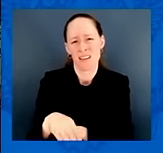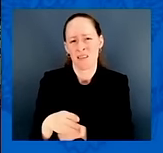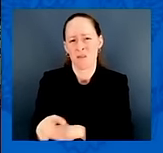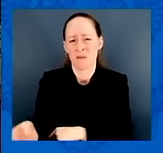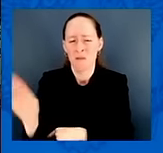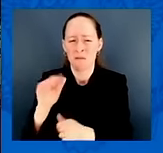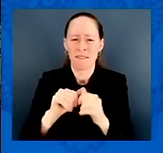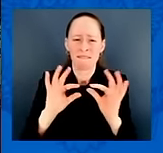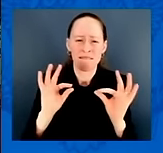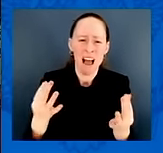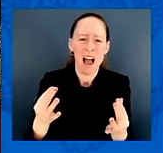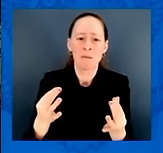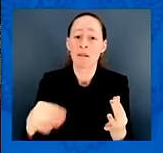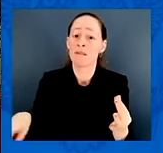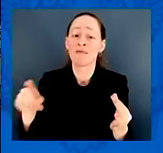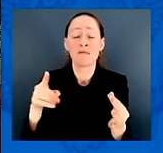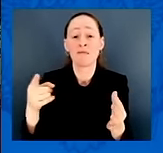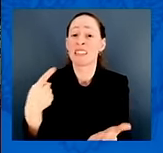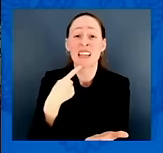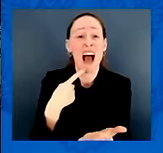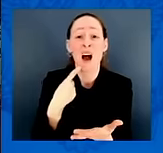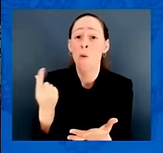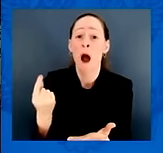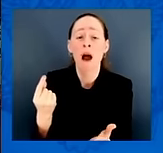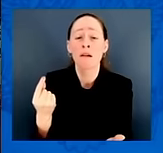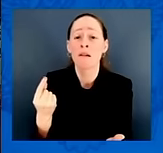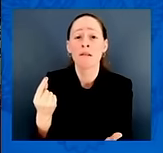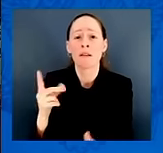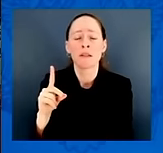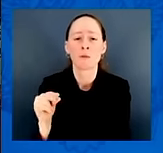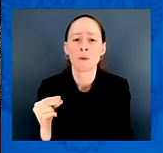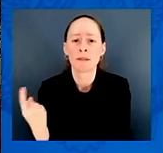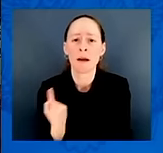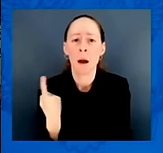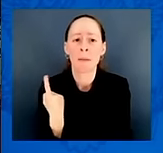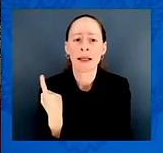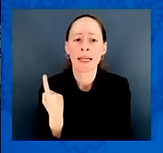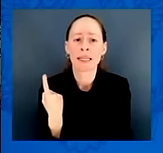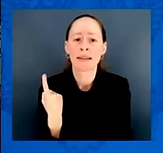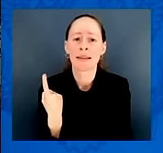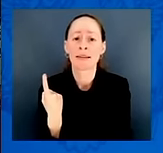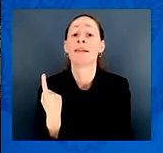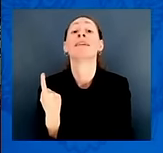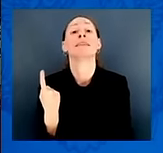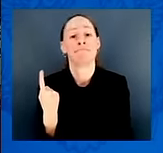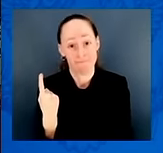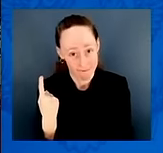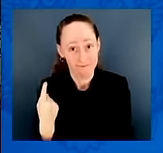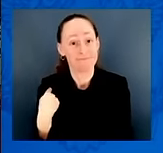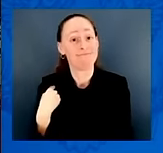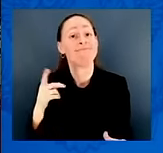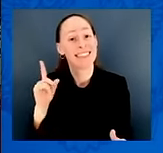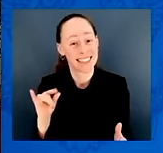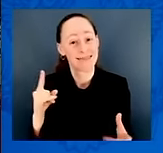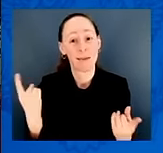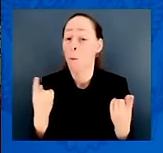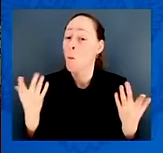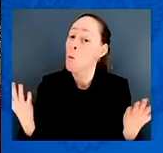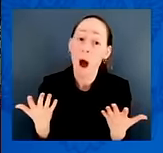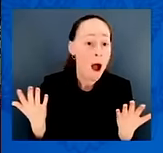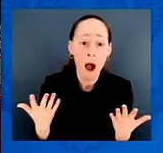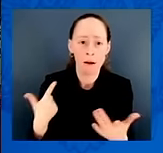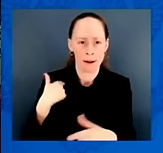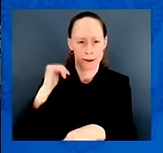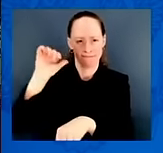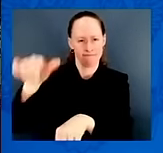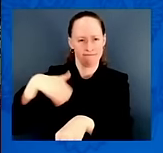something. Well, I did do something by establishing the first ever Office of Gun Violence Prevention in the White House. That the vice president is leading